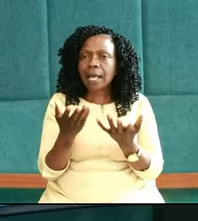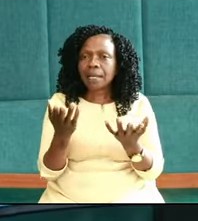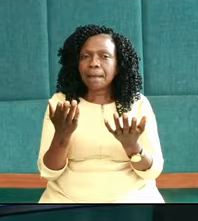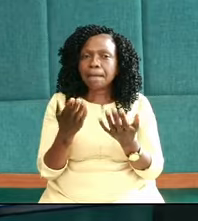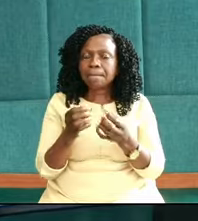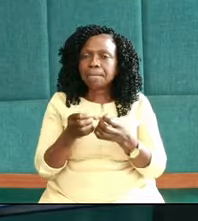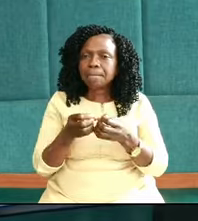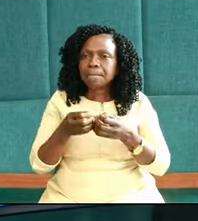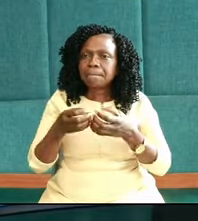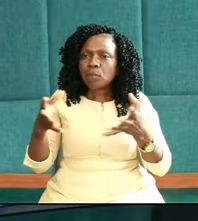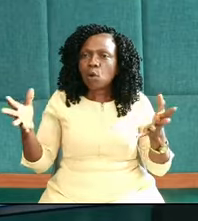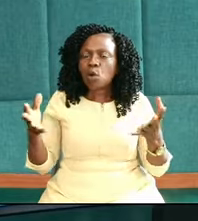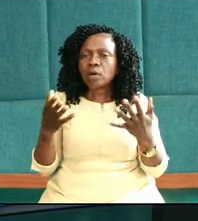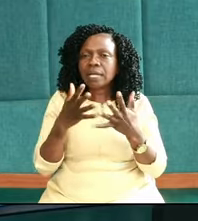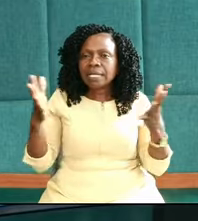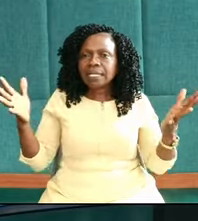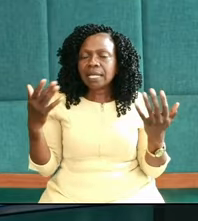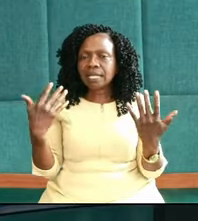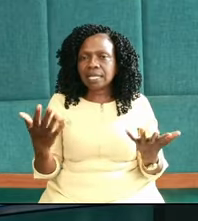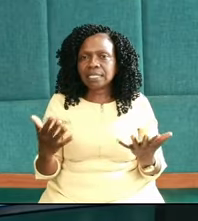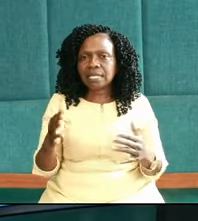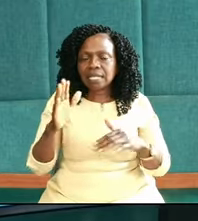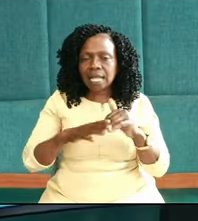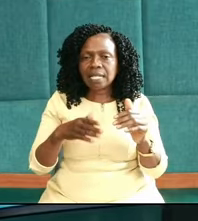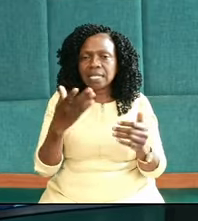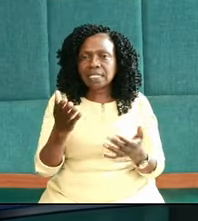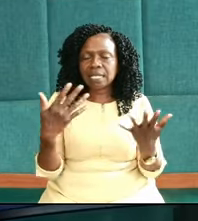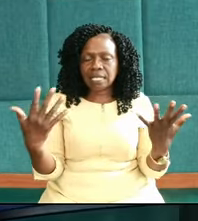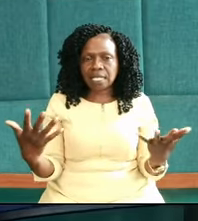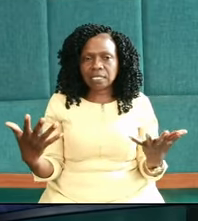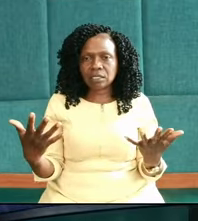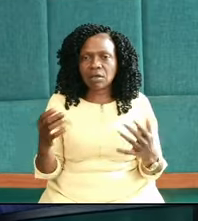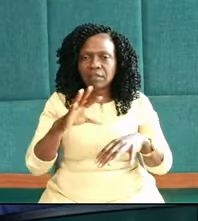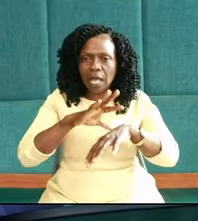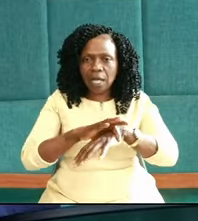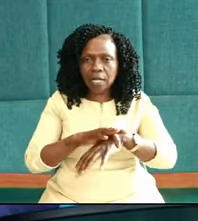things than these small things of earth that you love.